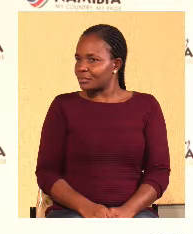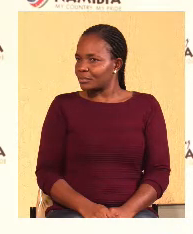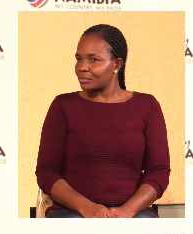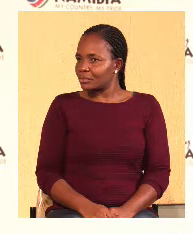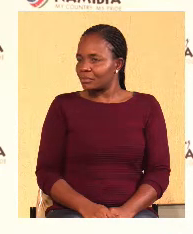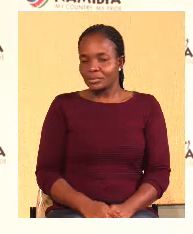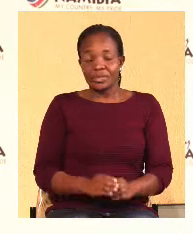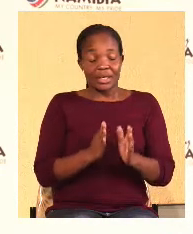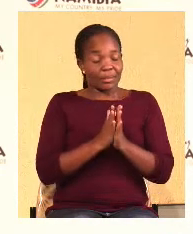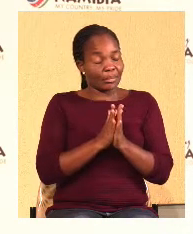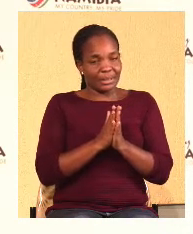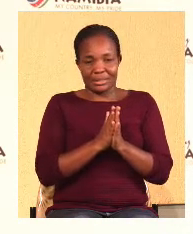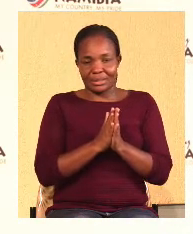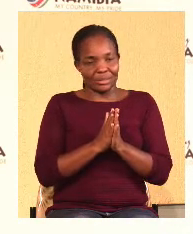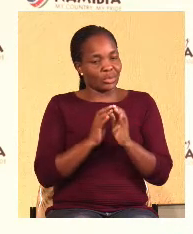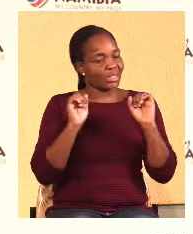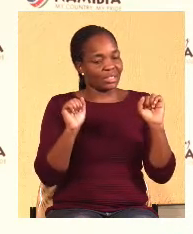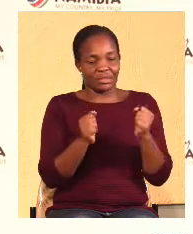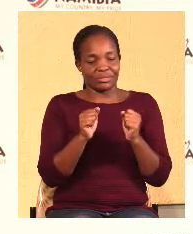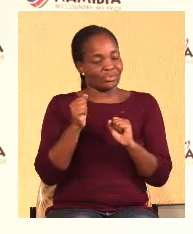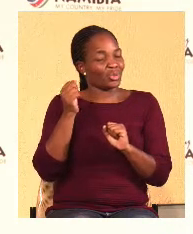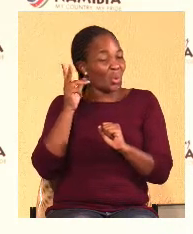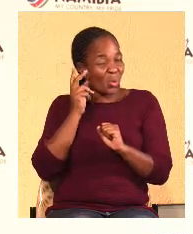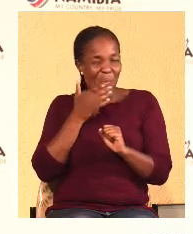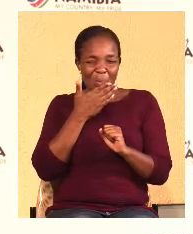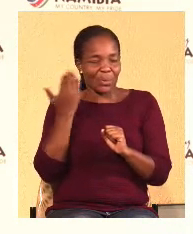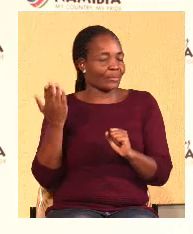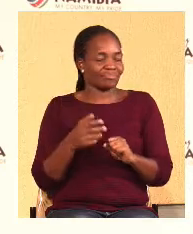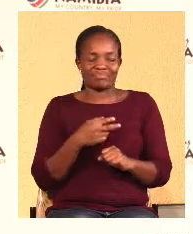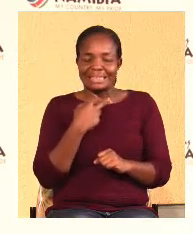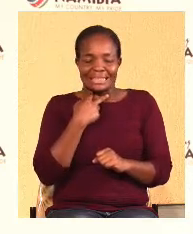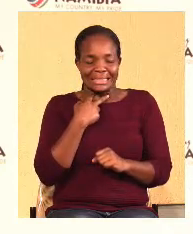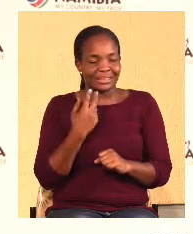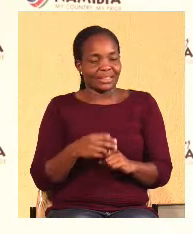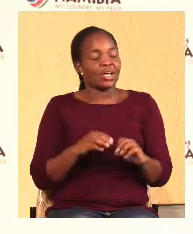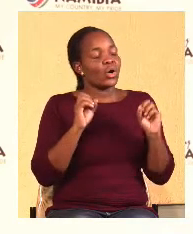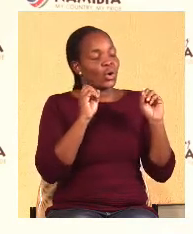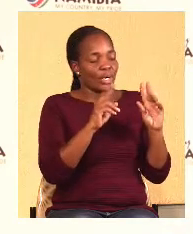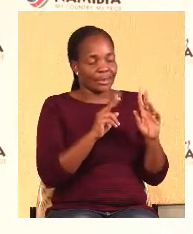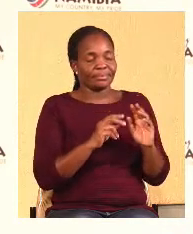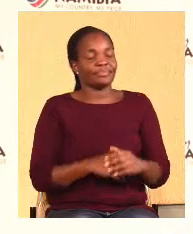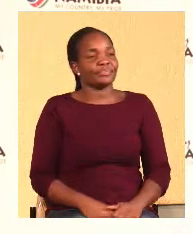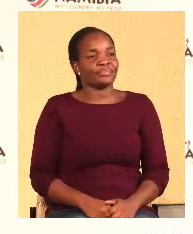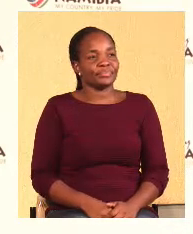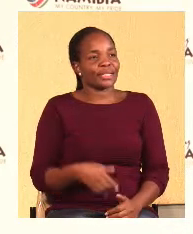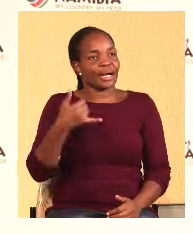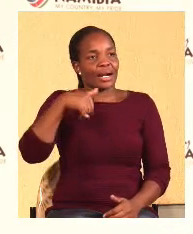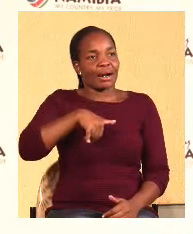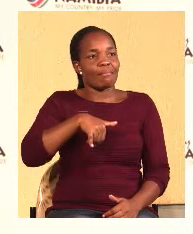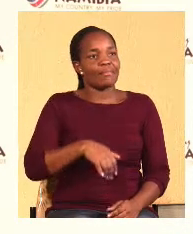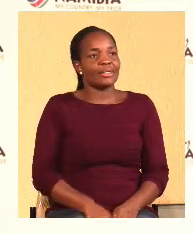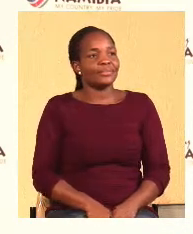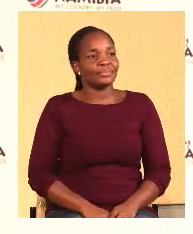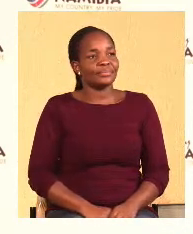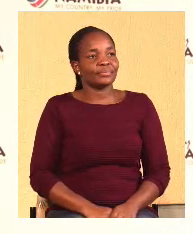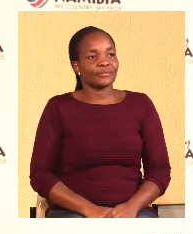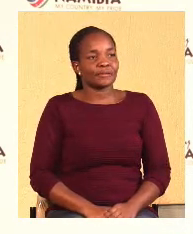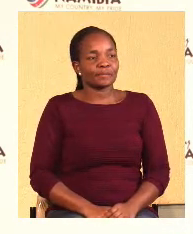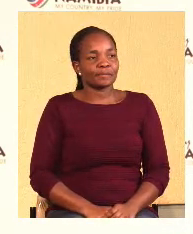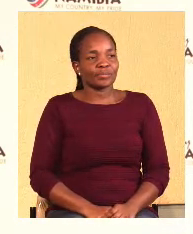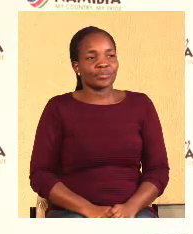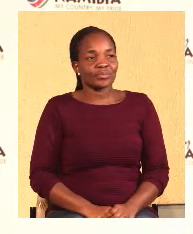Can you please call us back, Afene? We're really very sorry, but we can't hear you. All right, sir. Thank you. Maybe if